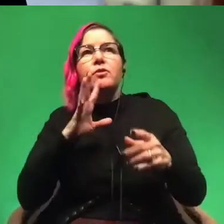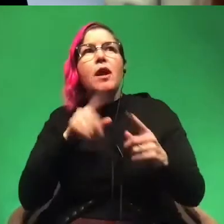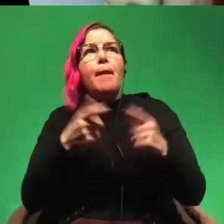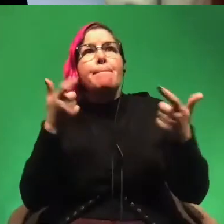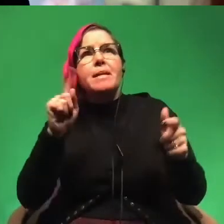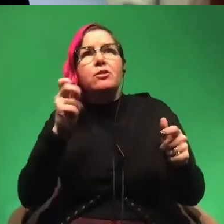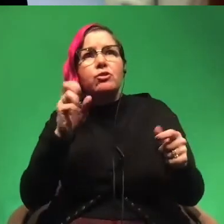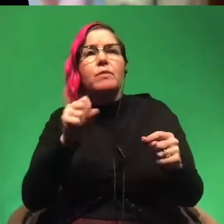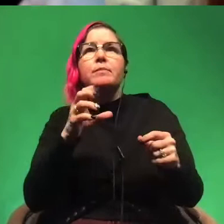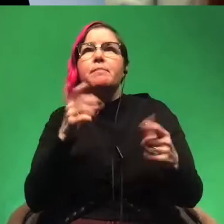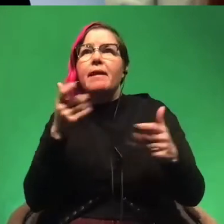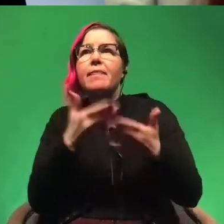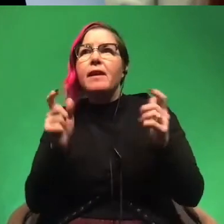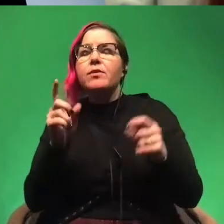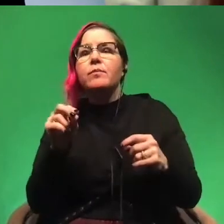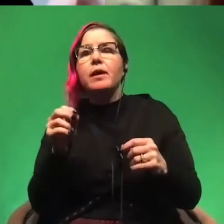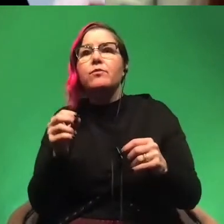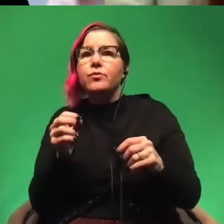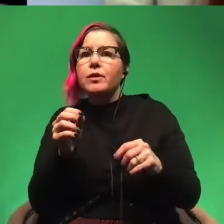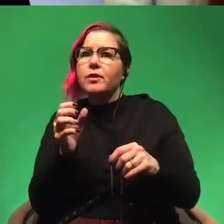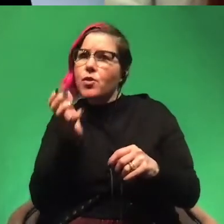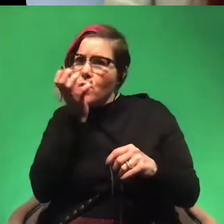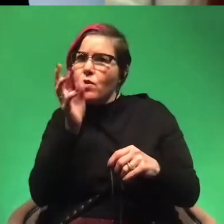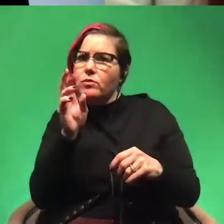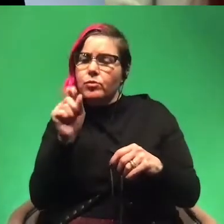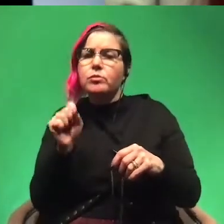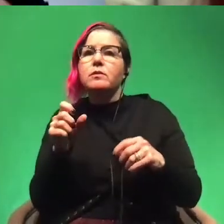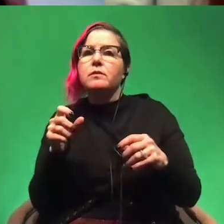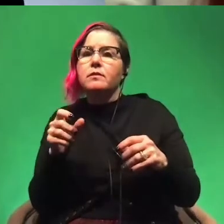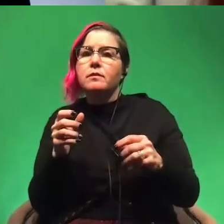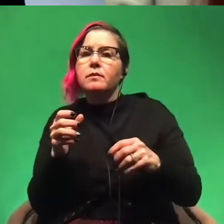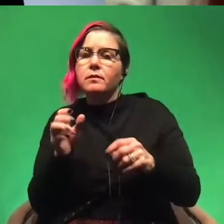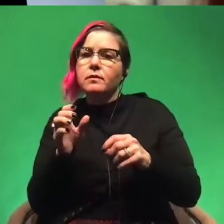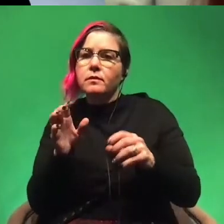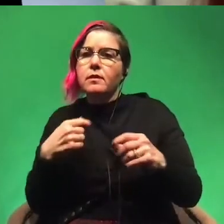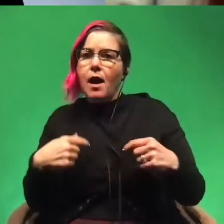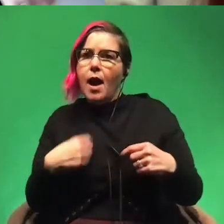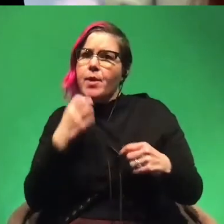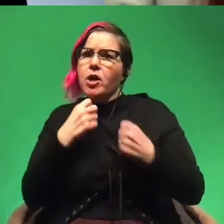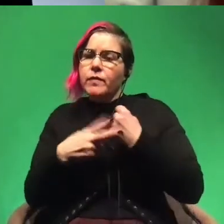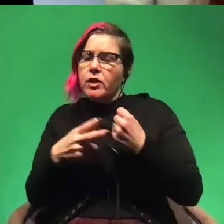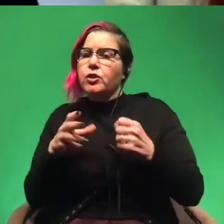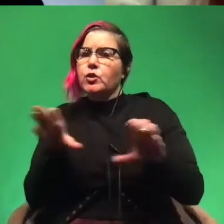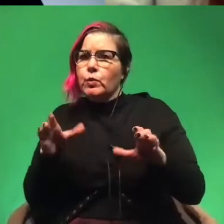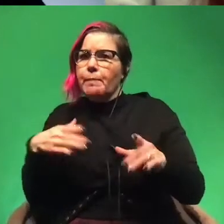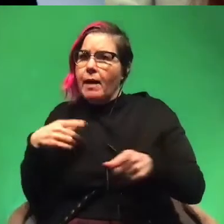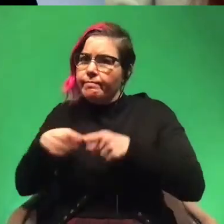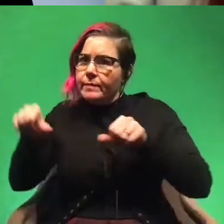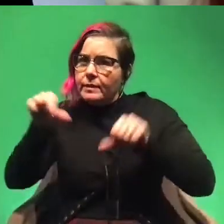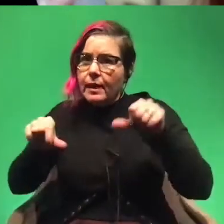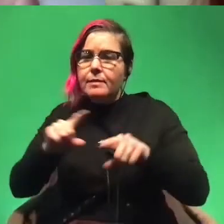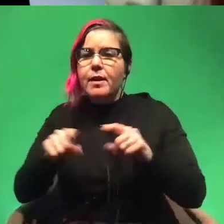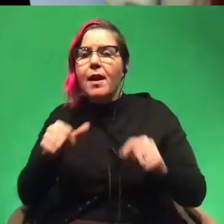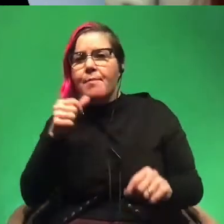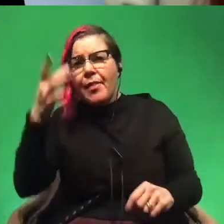but realistically, it boils down to grassroots efforts, right? Like, I am a conservationist doing conservation science, but I am not the